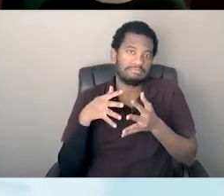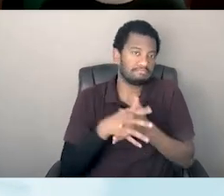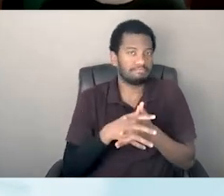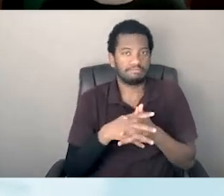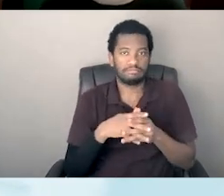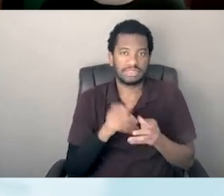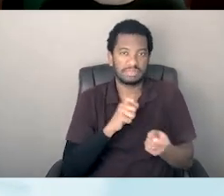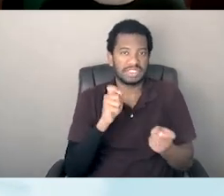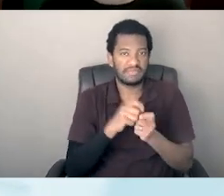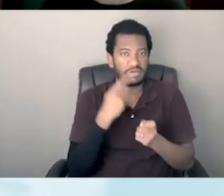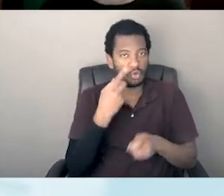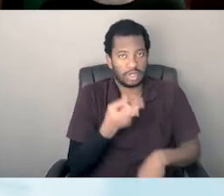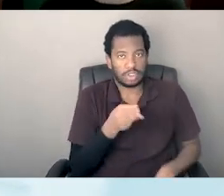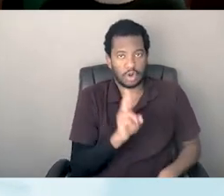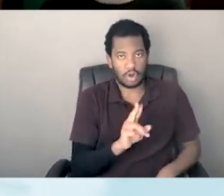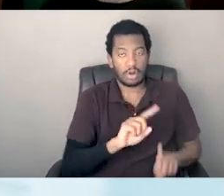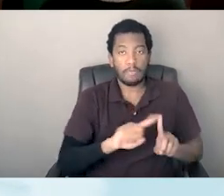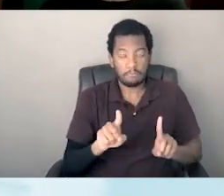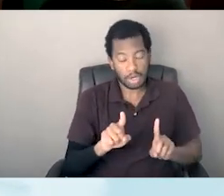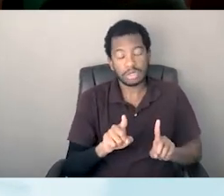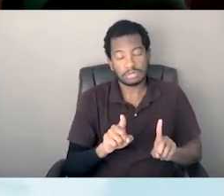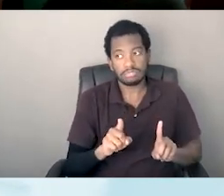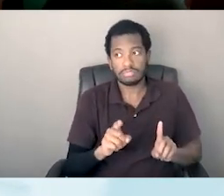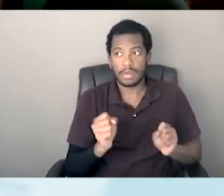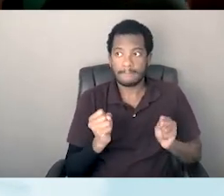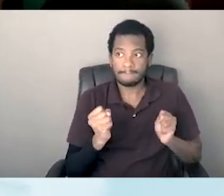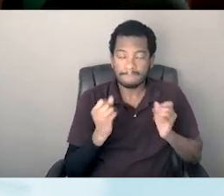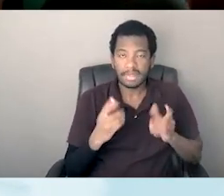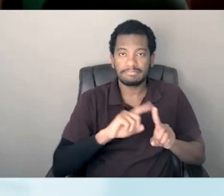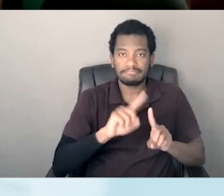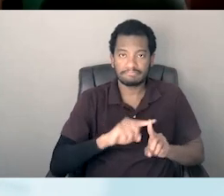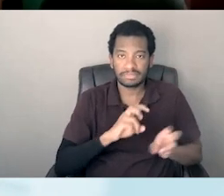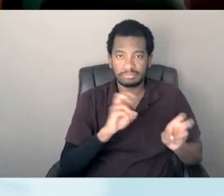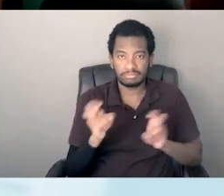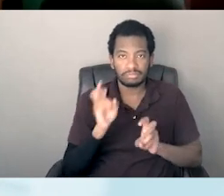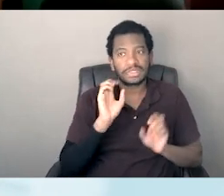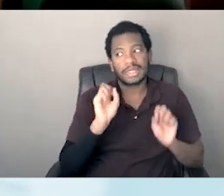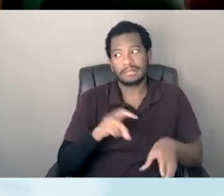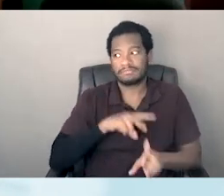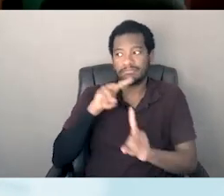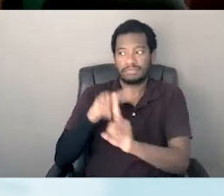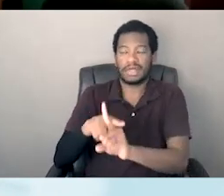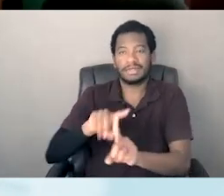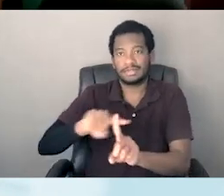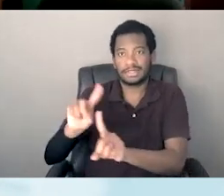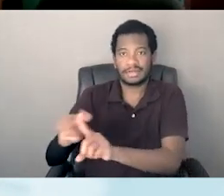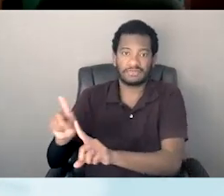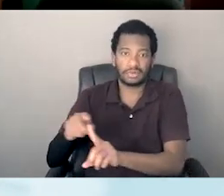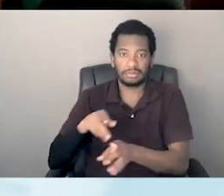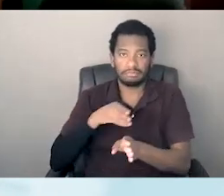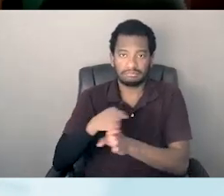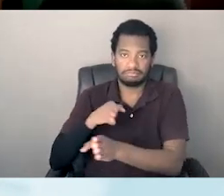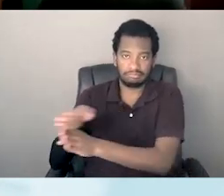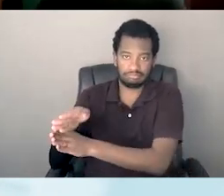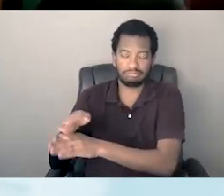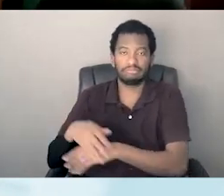be relevant for your work as well. And it looks like we have a mix of folks who issue RFRs, RFPs, and respond